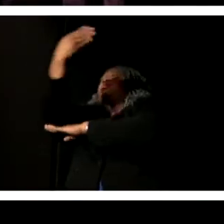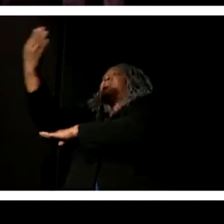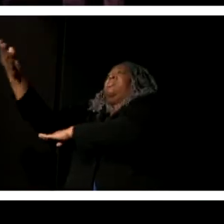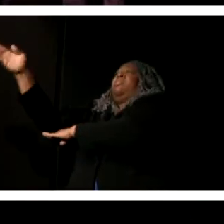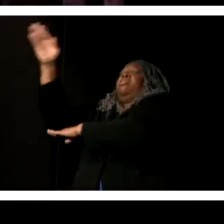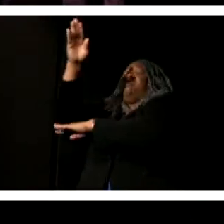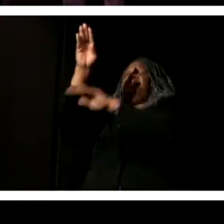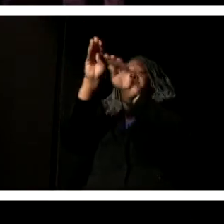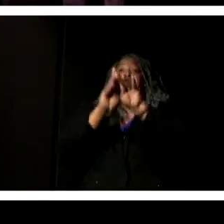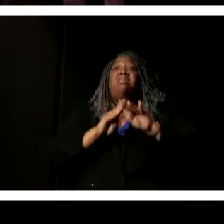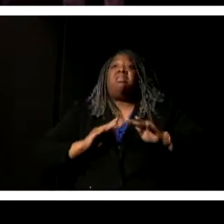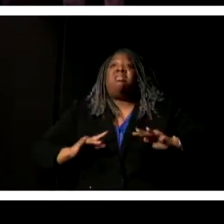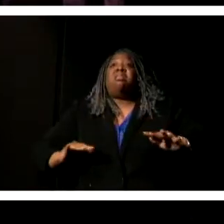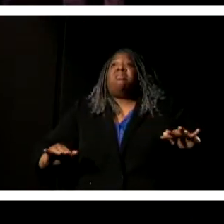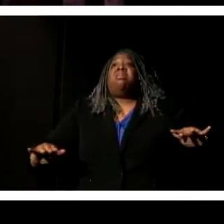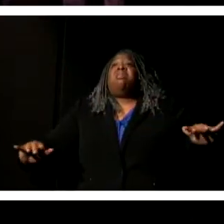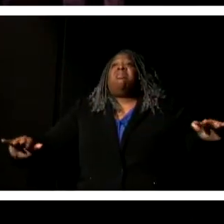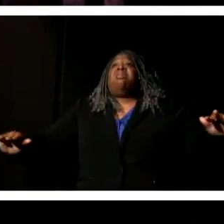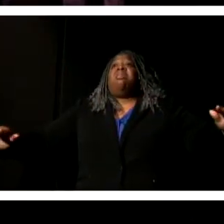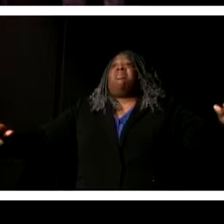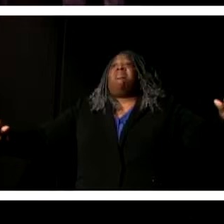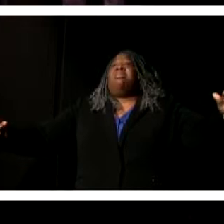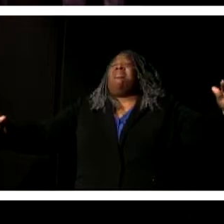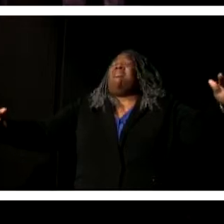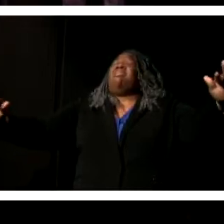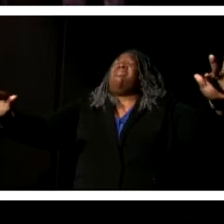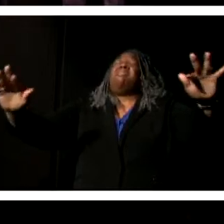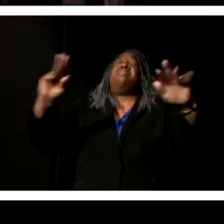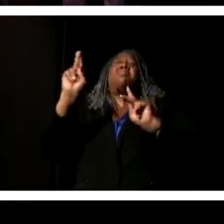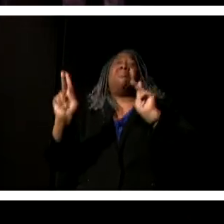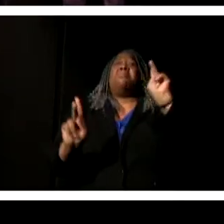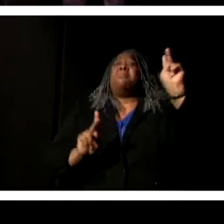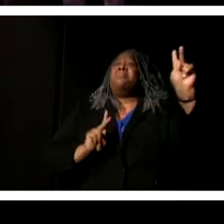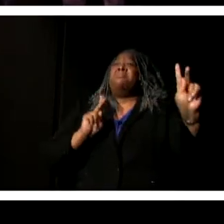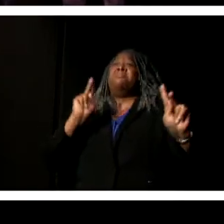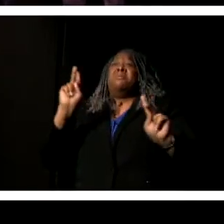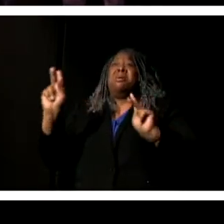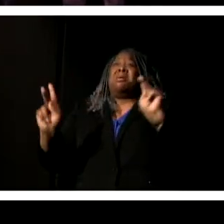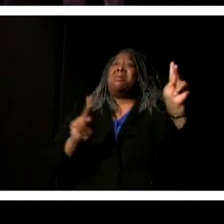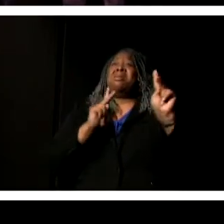wave o'er the land and of the